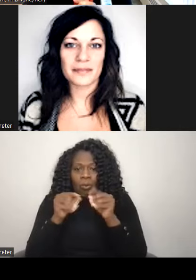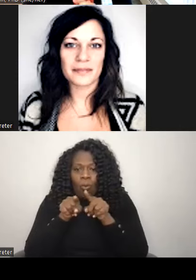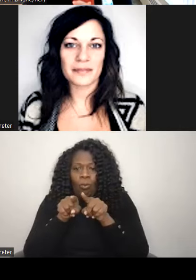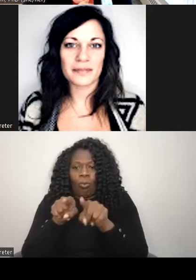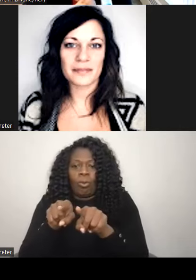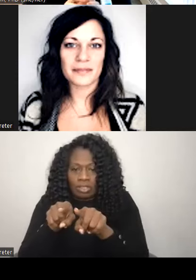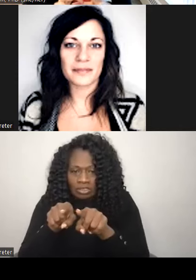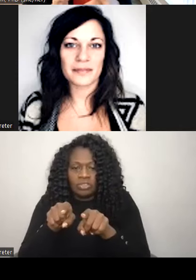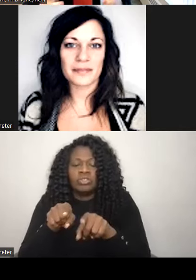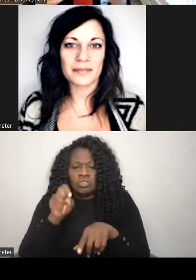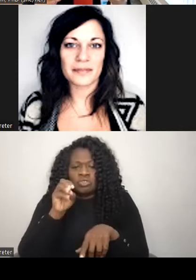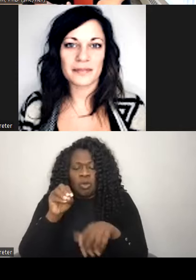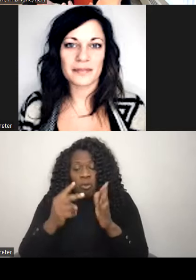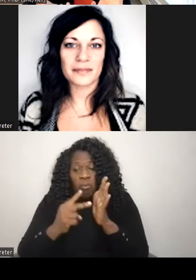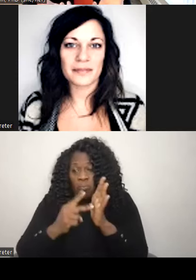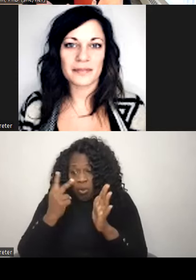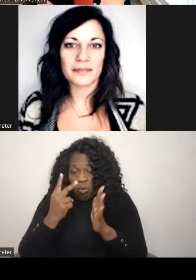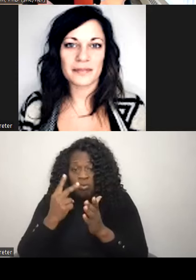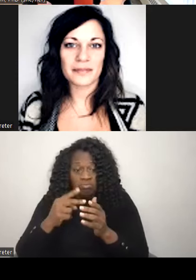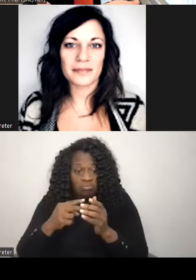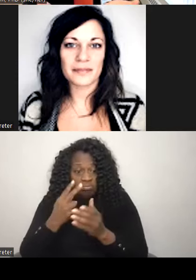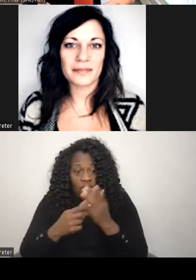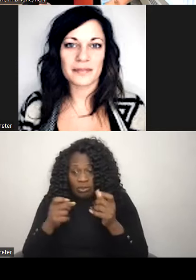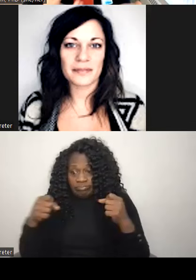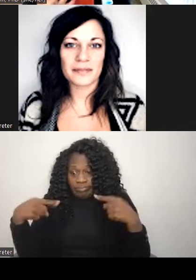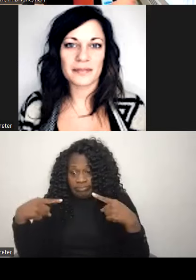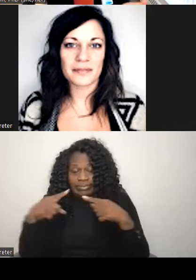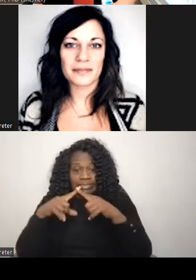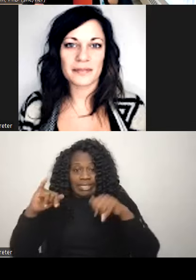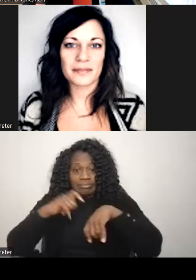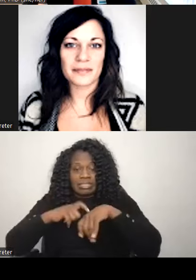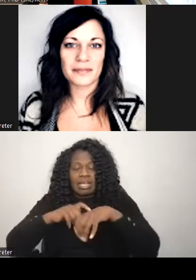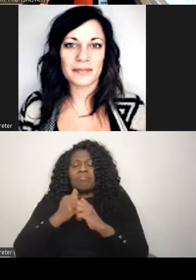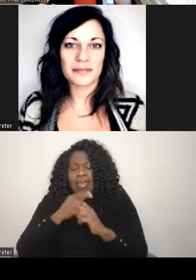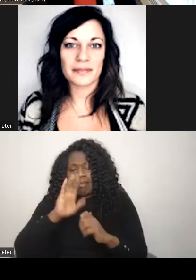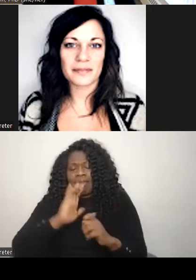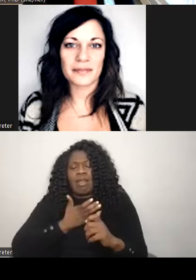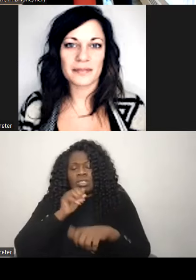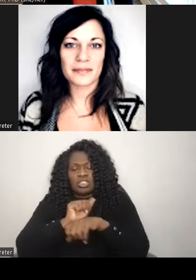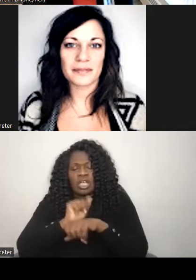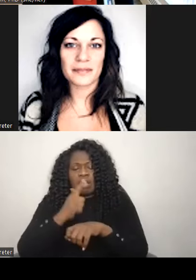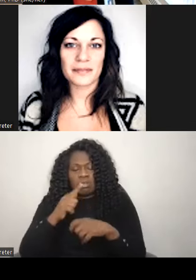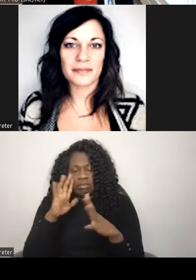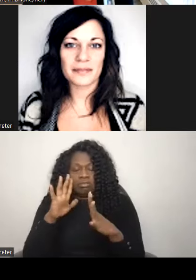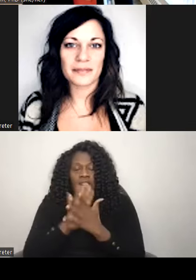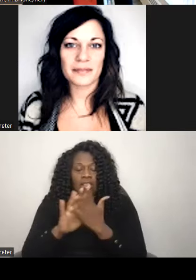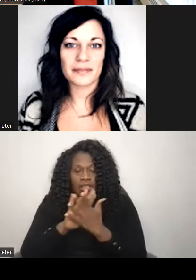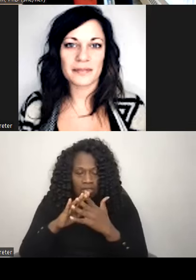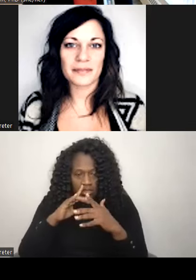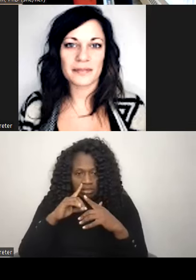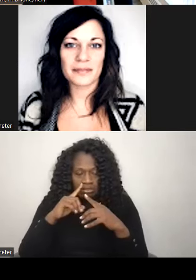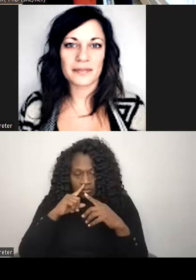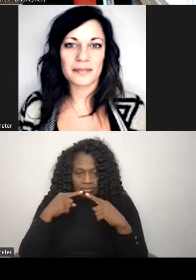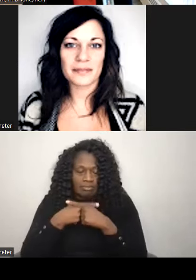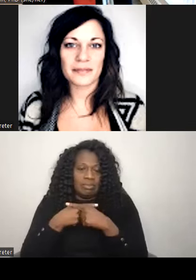correlational. But once both of the things are active at the same time, it can make our jobs a little bit trickier in terms of promoting